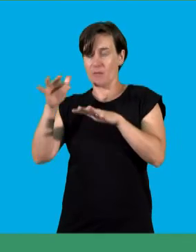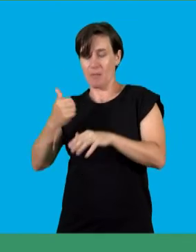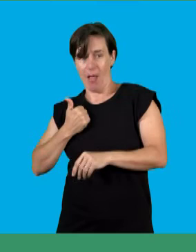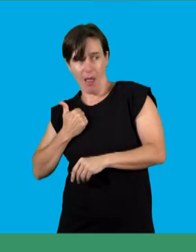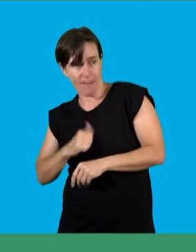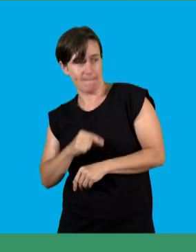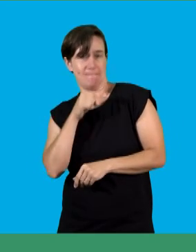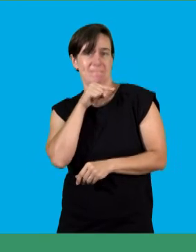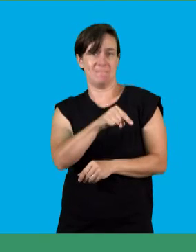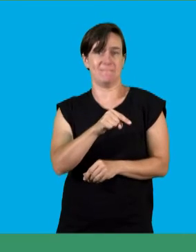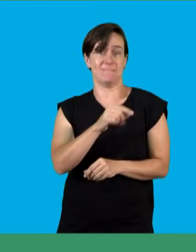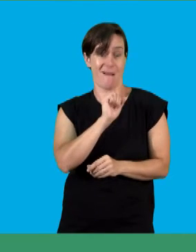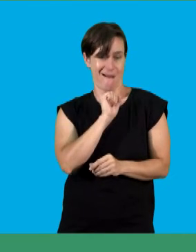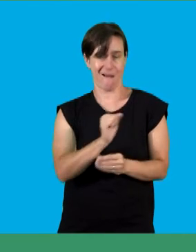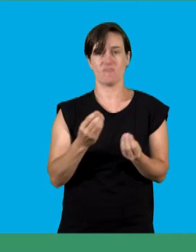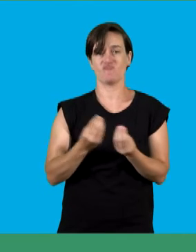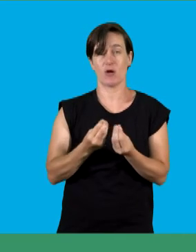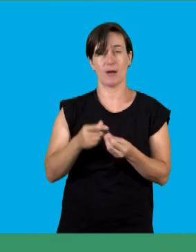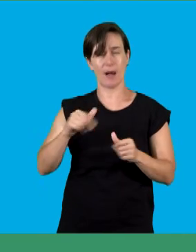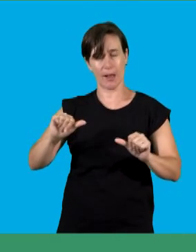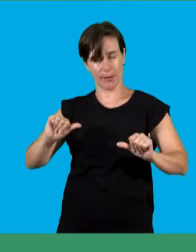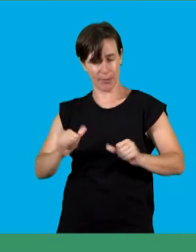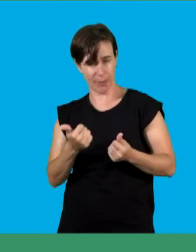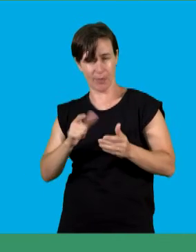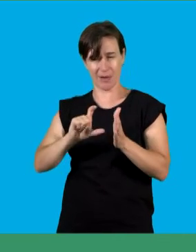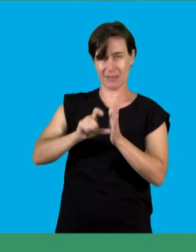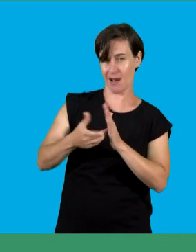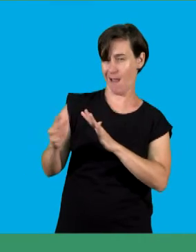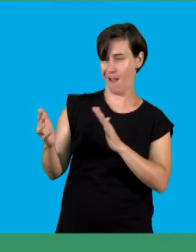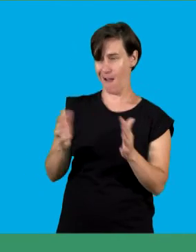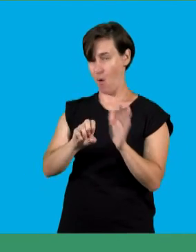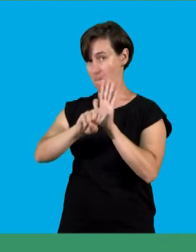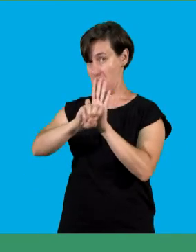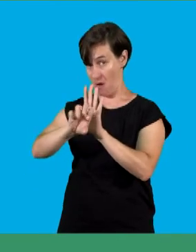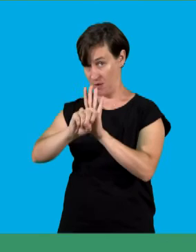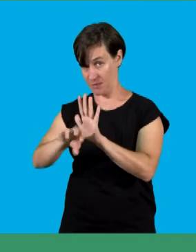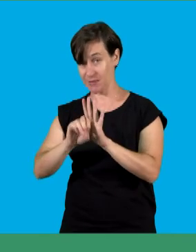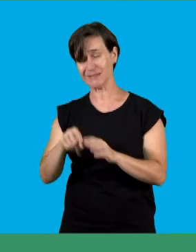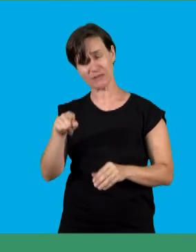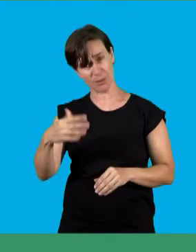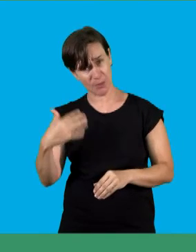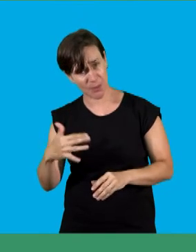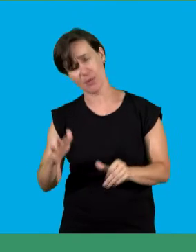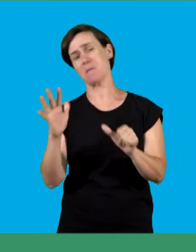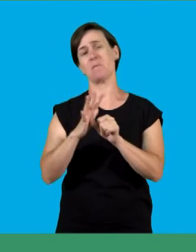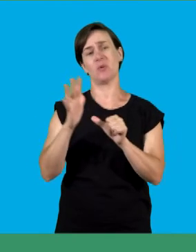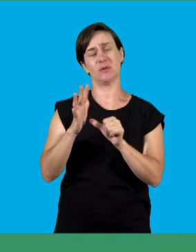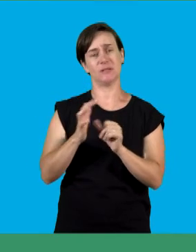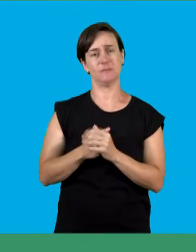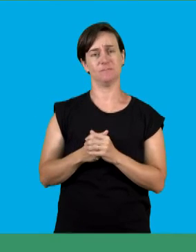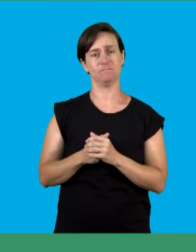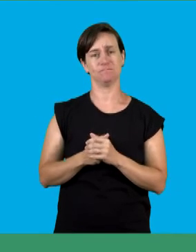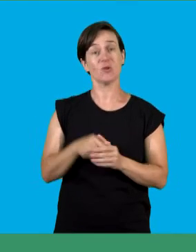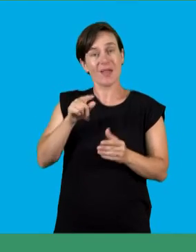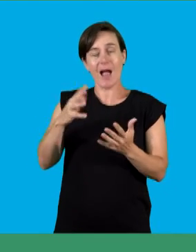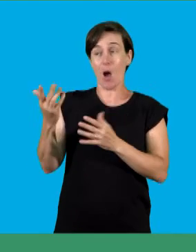product through a well-designed advertising and marketing campaign. Very important, because now that is how